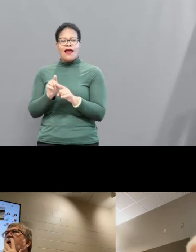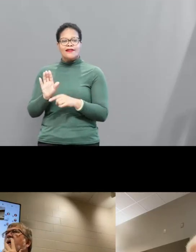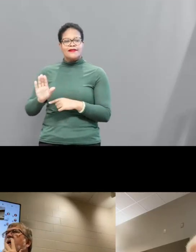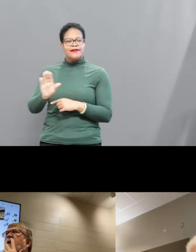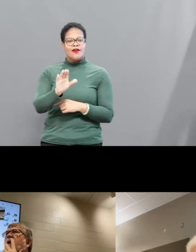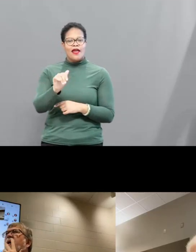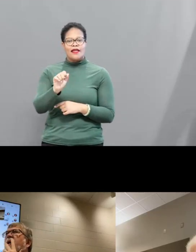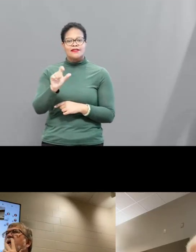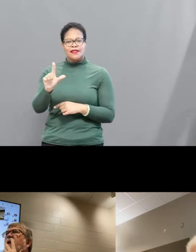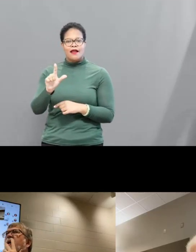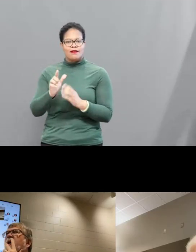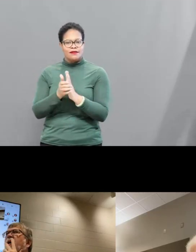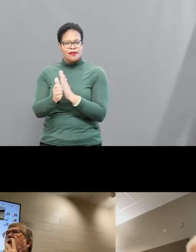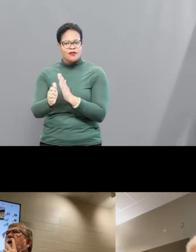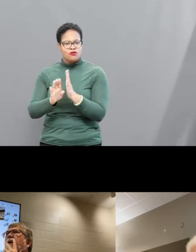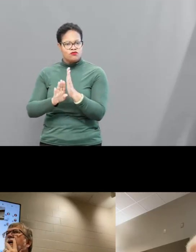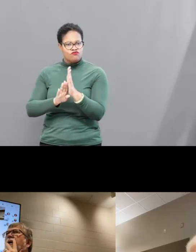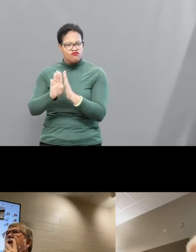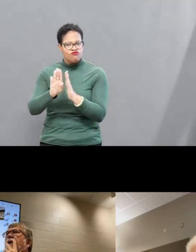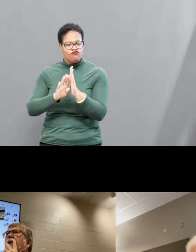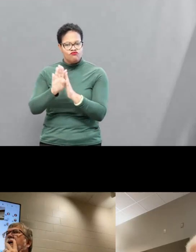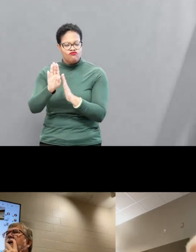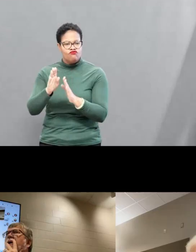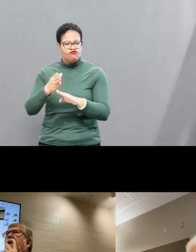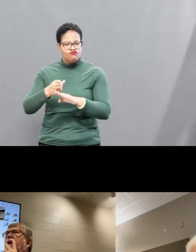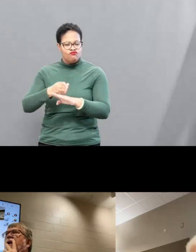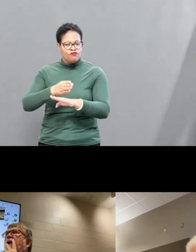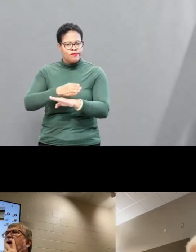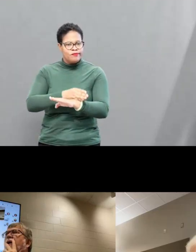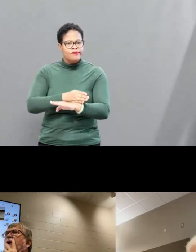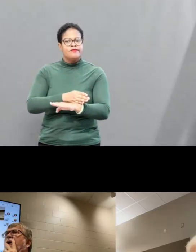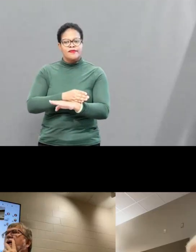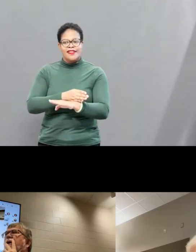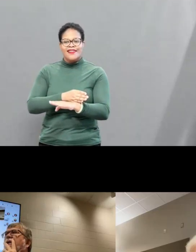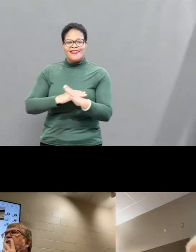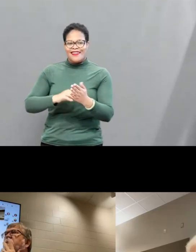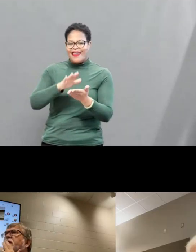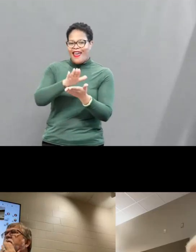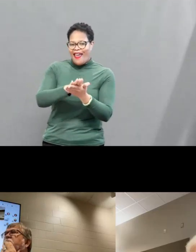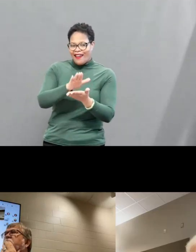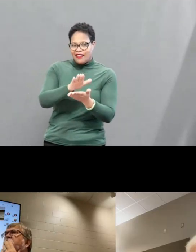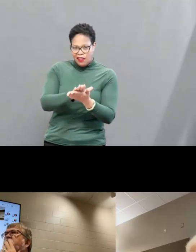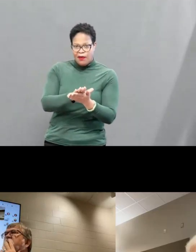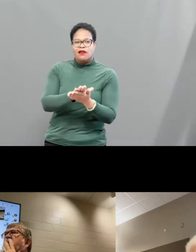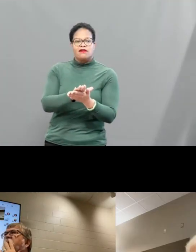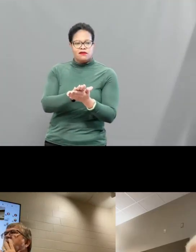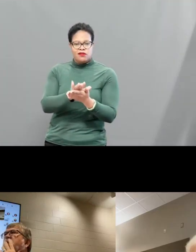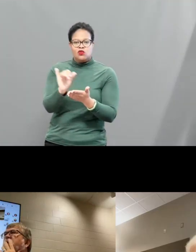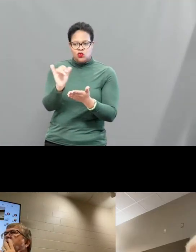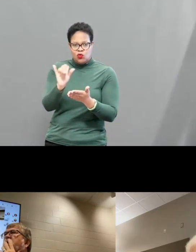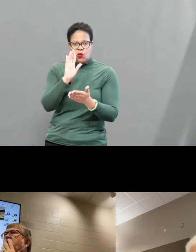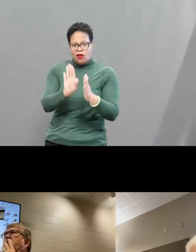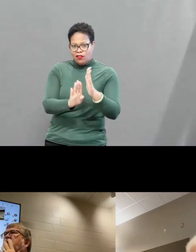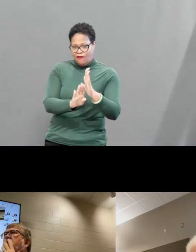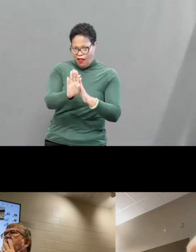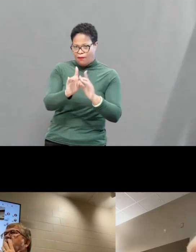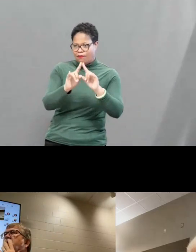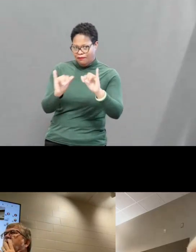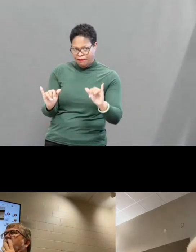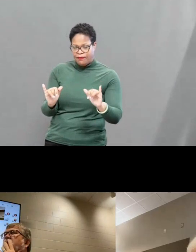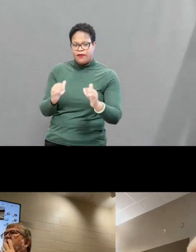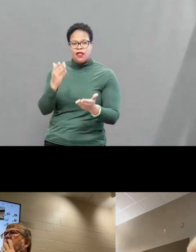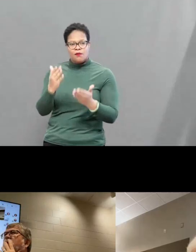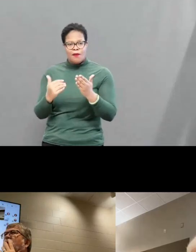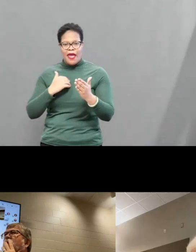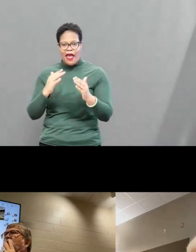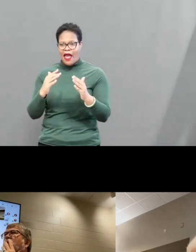ASL skills grow and develop, you know, the academics will also grow and develop. Probably have a